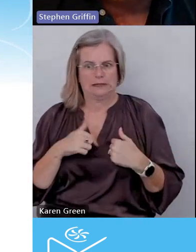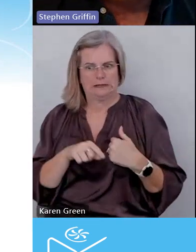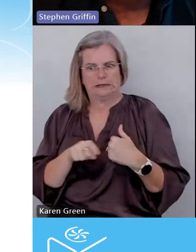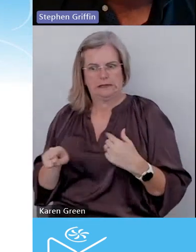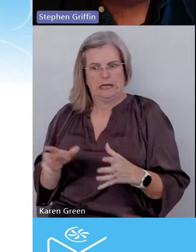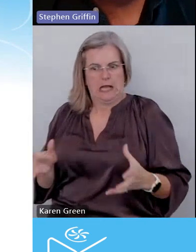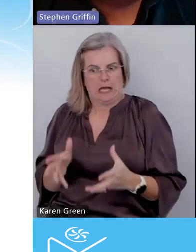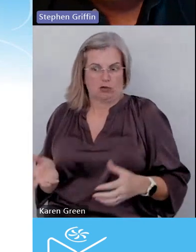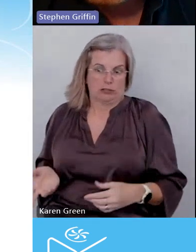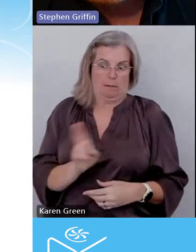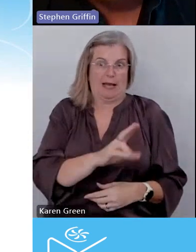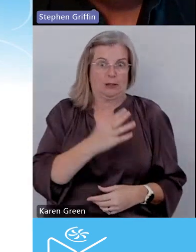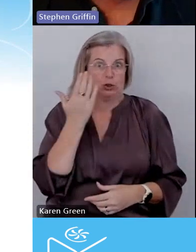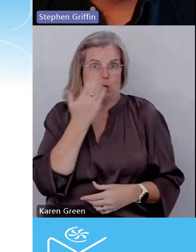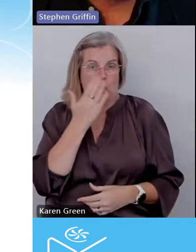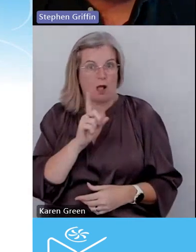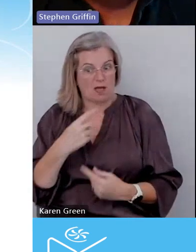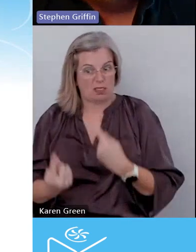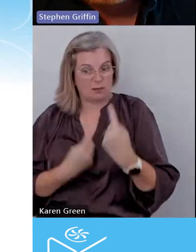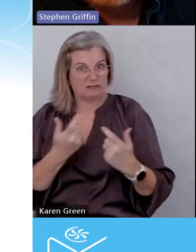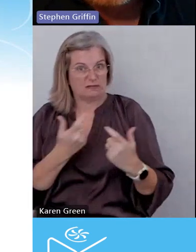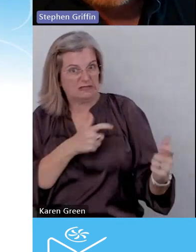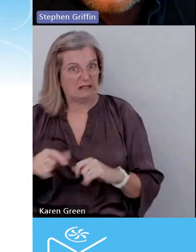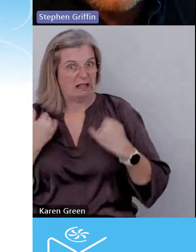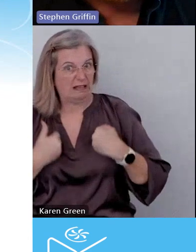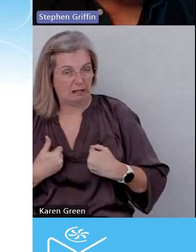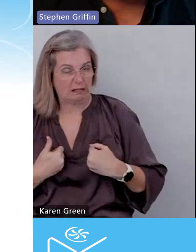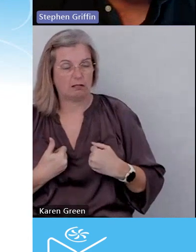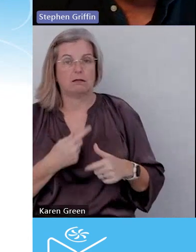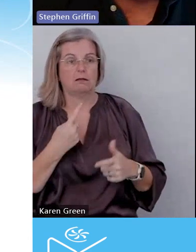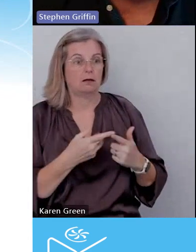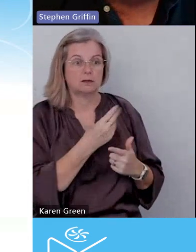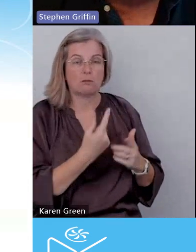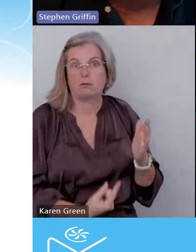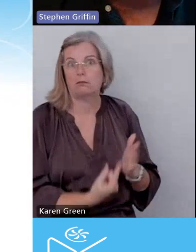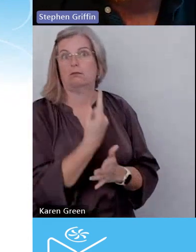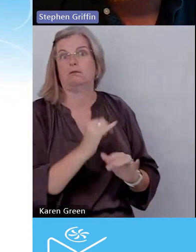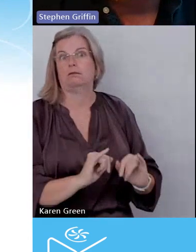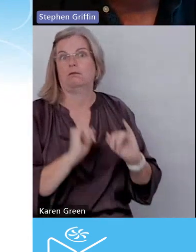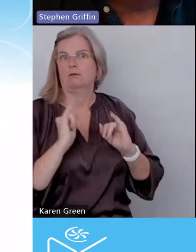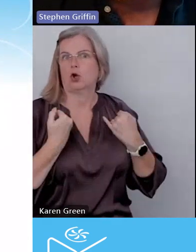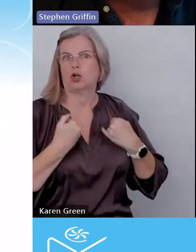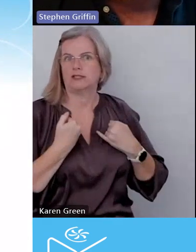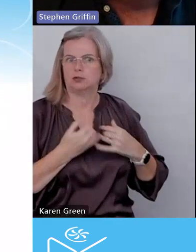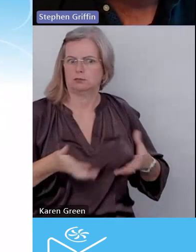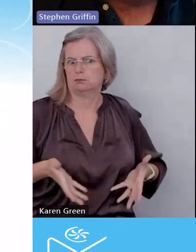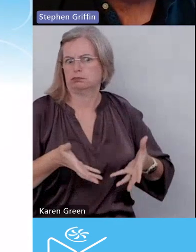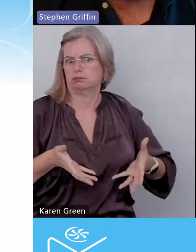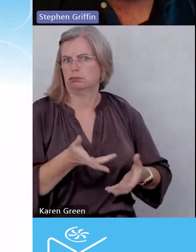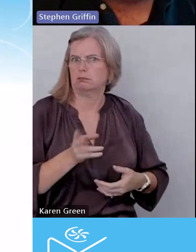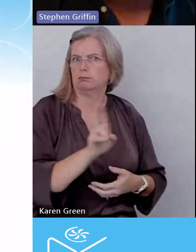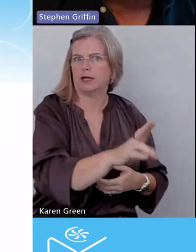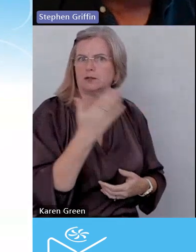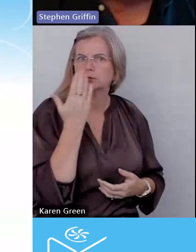ill. People with chronic health conditions are still encouraged to attend school. And it's really not the nuance that we need to deal with the